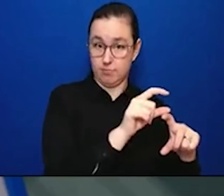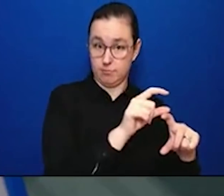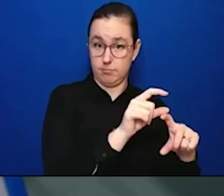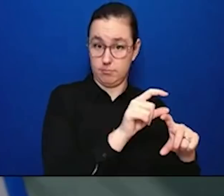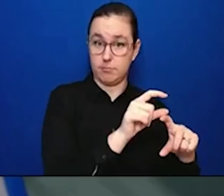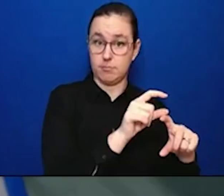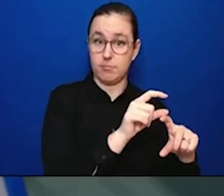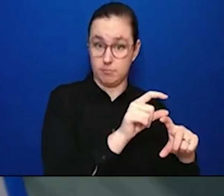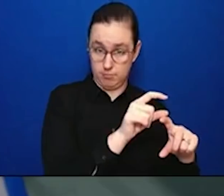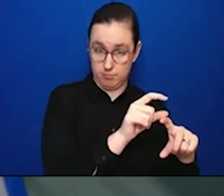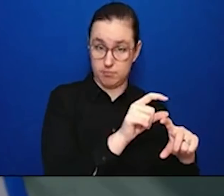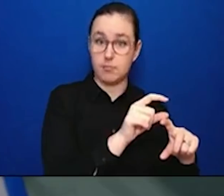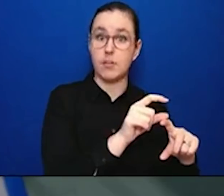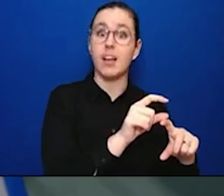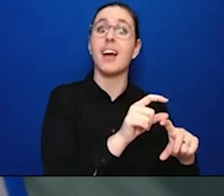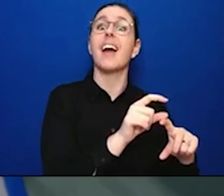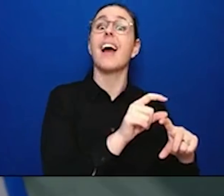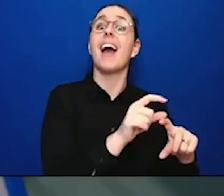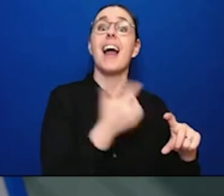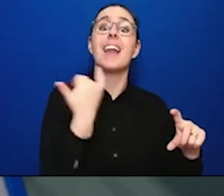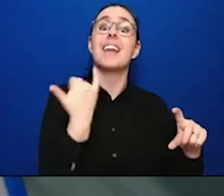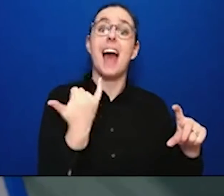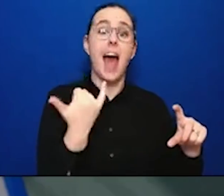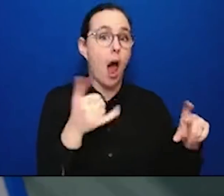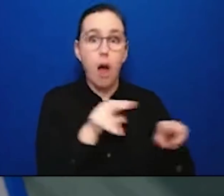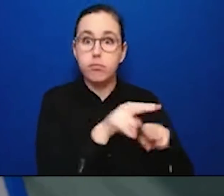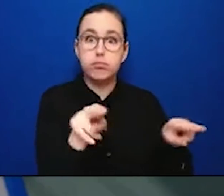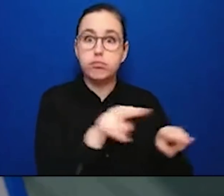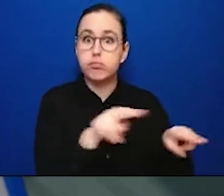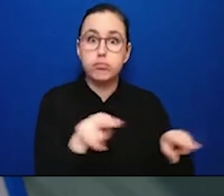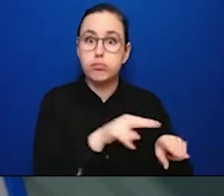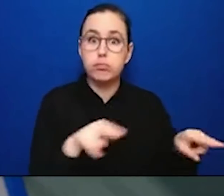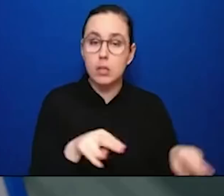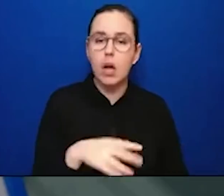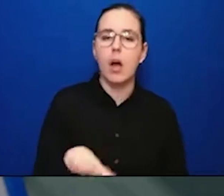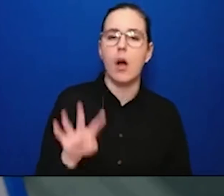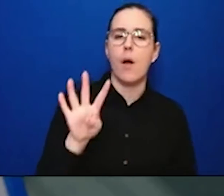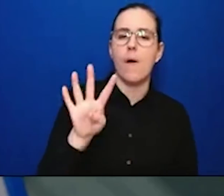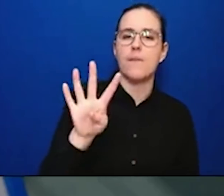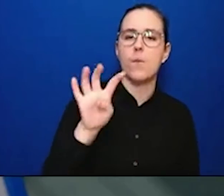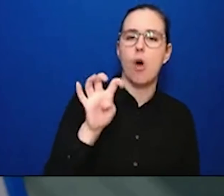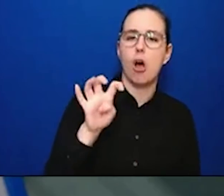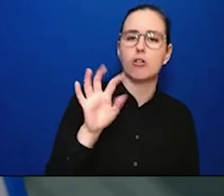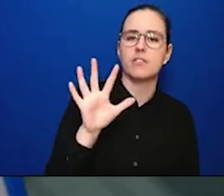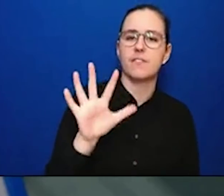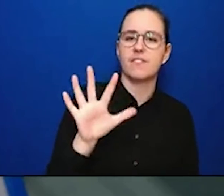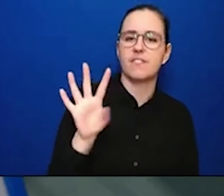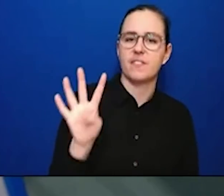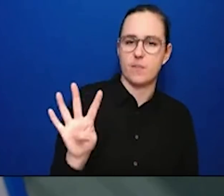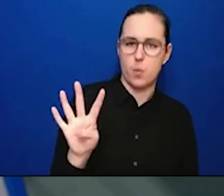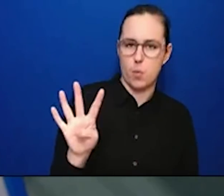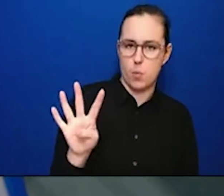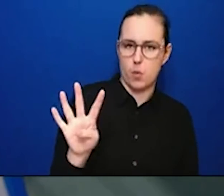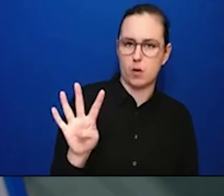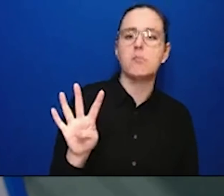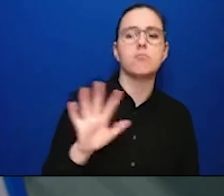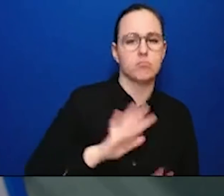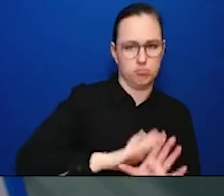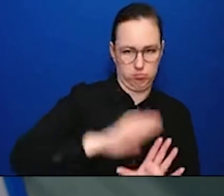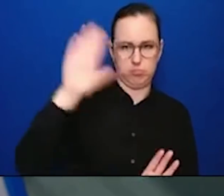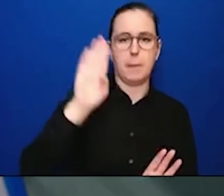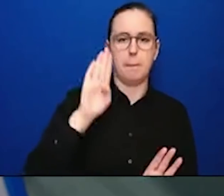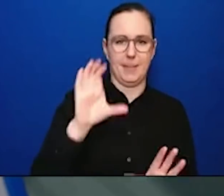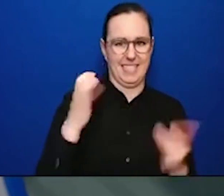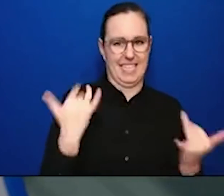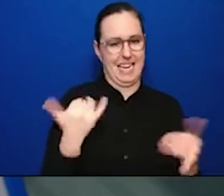place. We have today a patient census of 454 in critical care across BC. I think the challenge